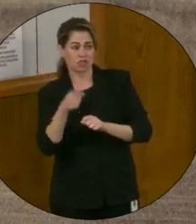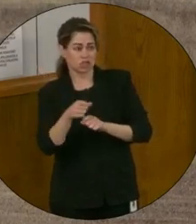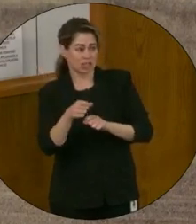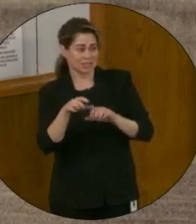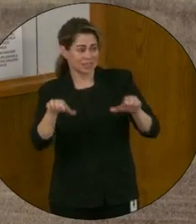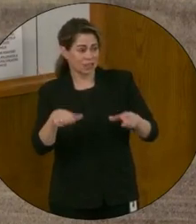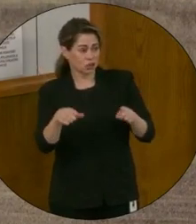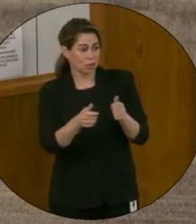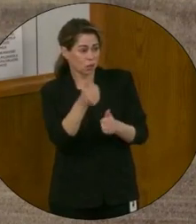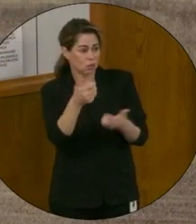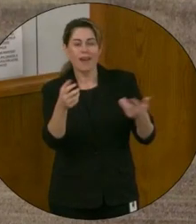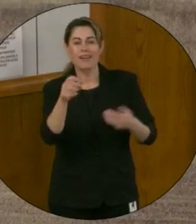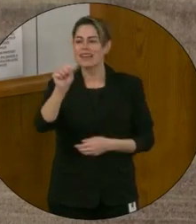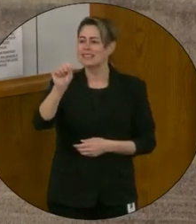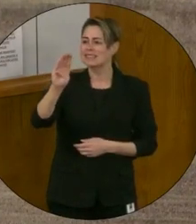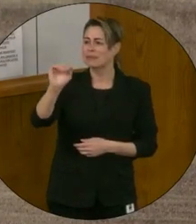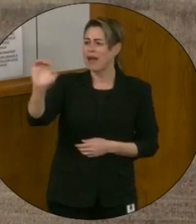She SBAC tested.